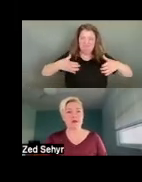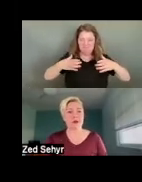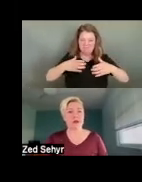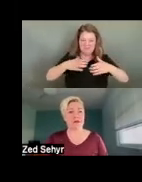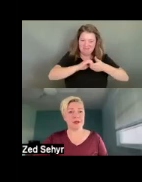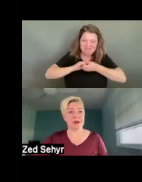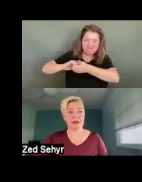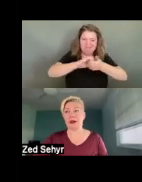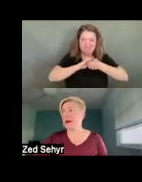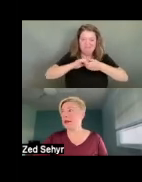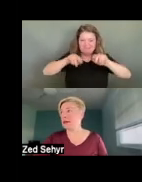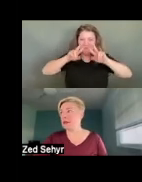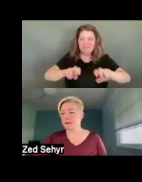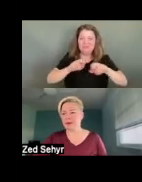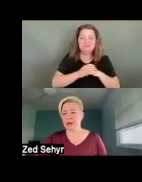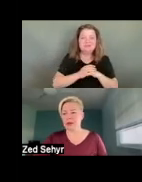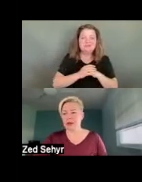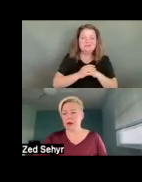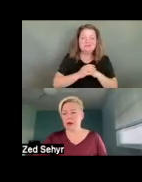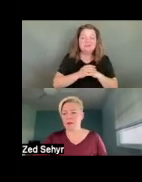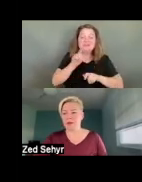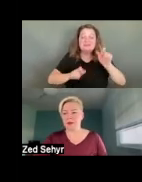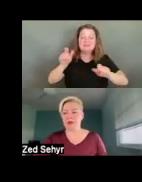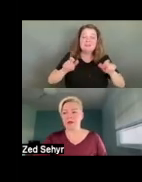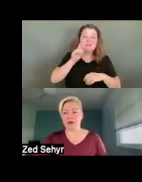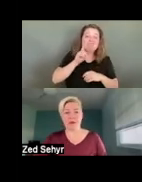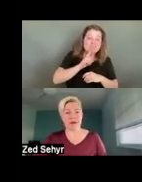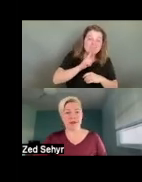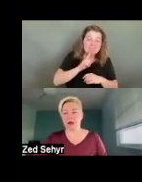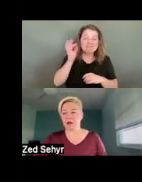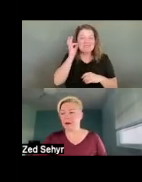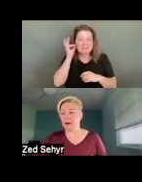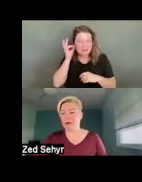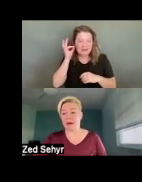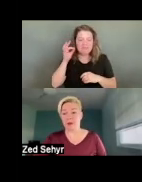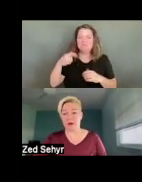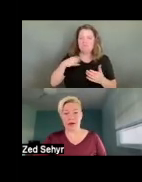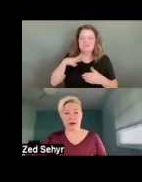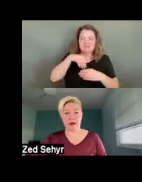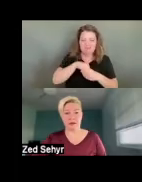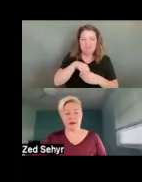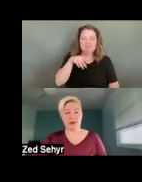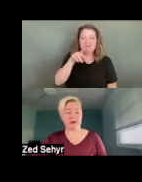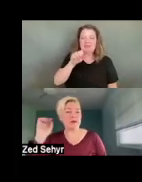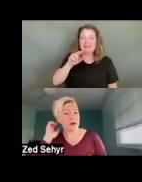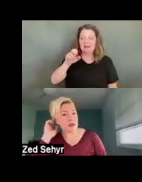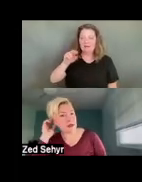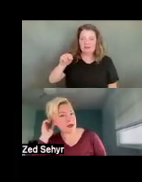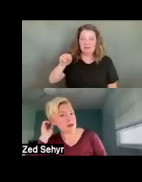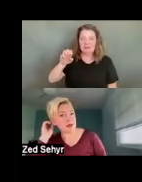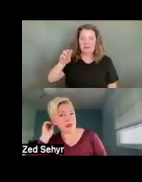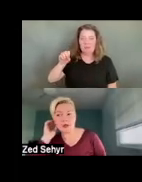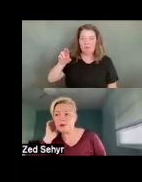consisting of both deaf and hearing scientists. The project involves myself, Karen Emery, and Cindy Farnady